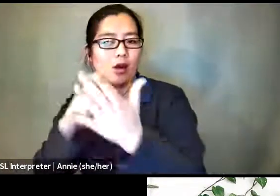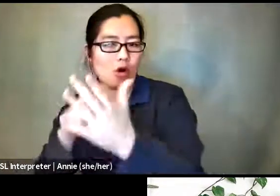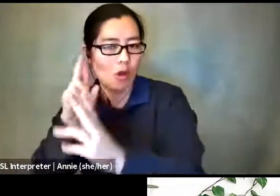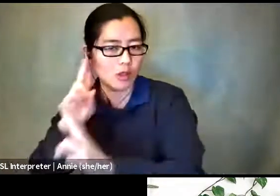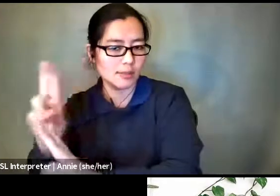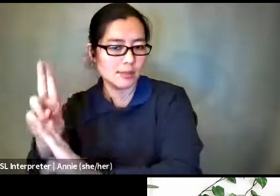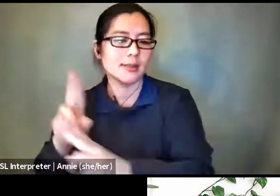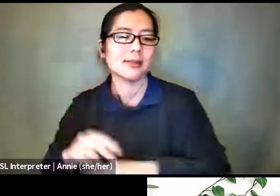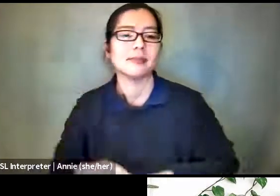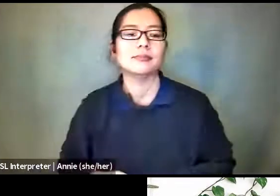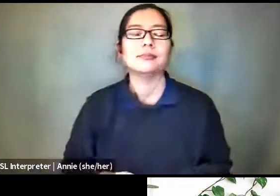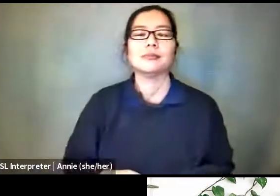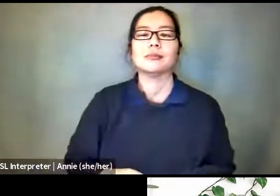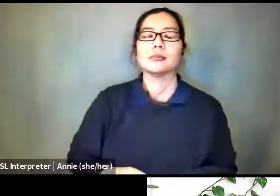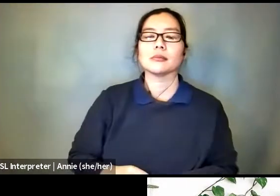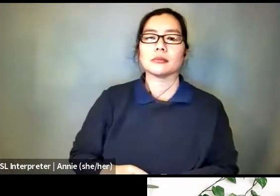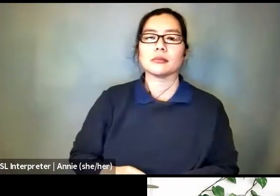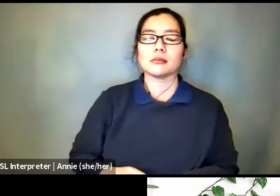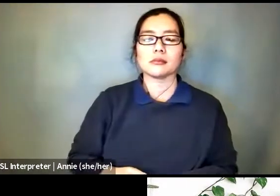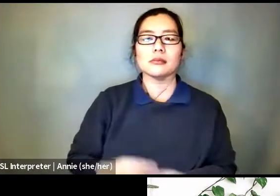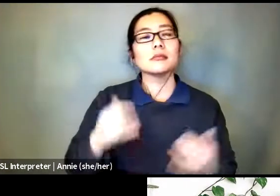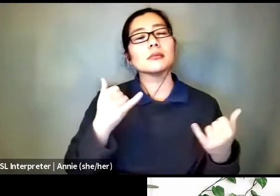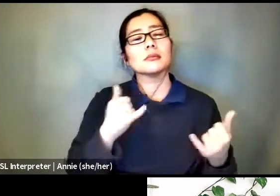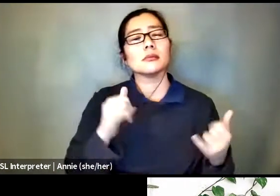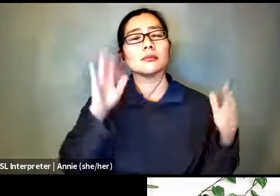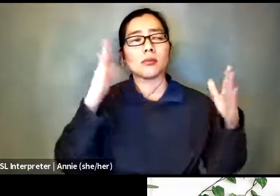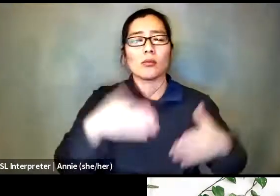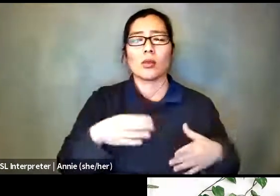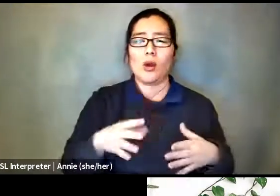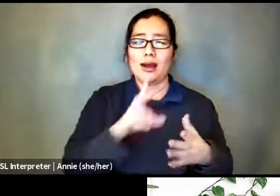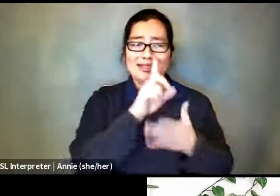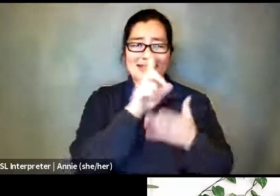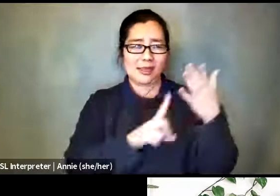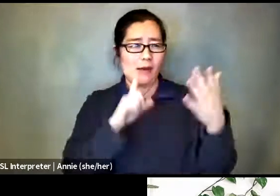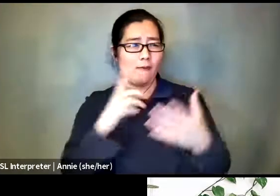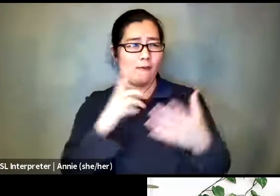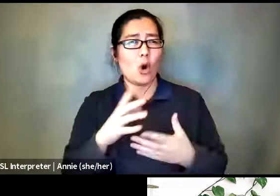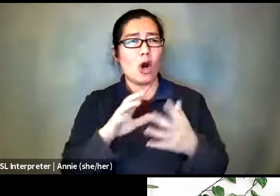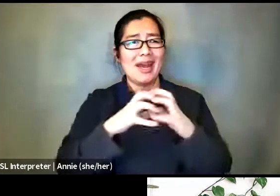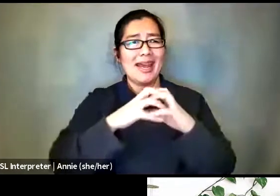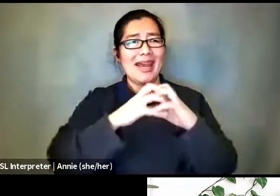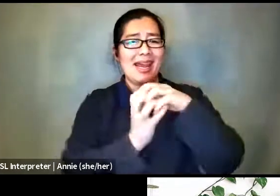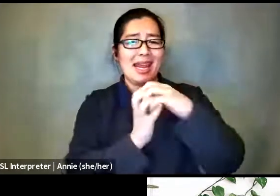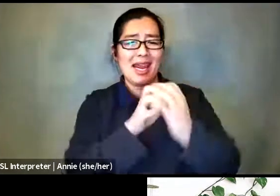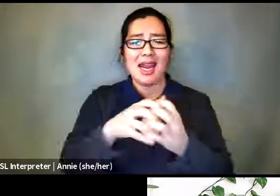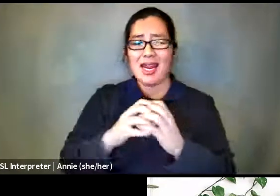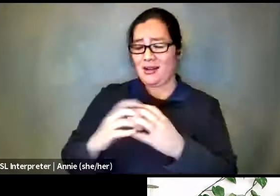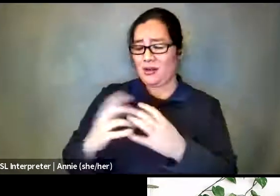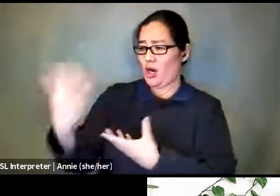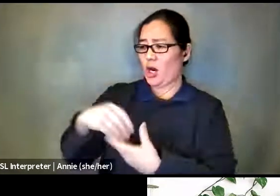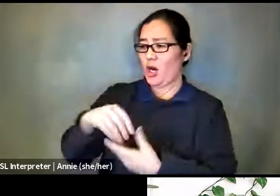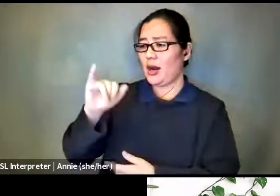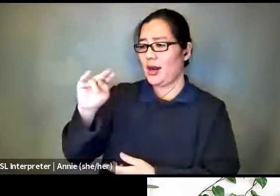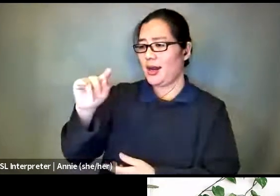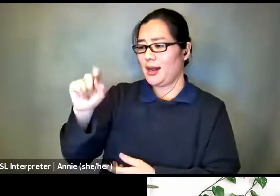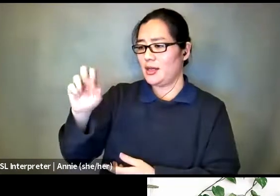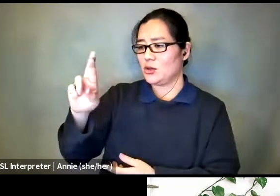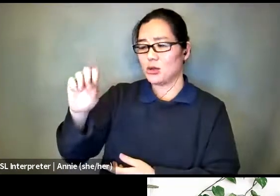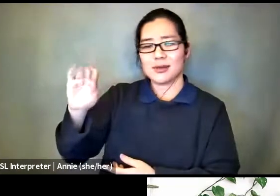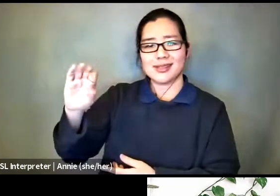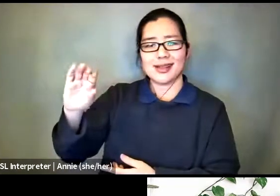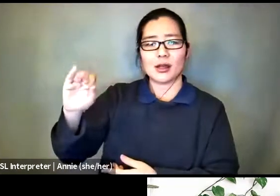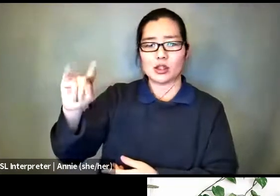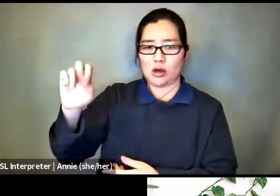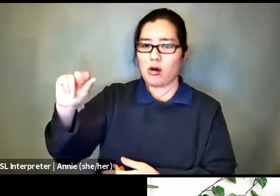So just today we're talking about designing for intersectional inclusion, and we're going to talk about some specific work that Frieda is doing in developing computer